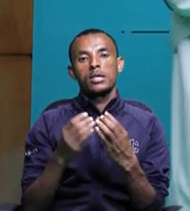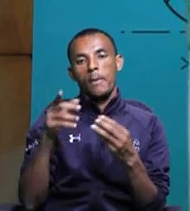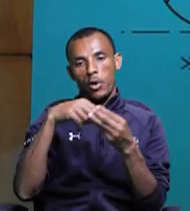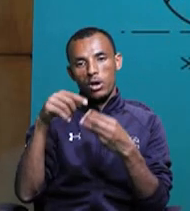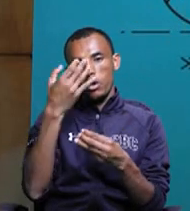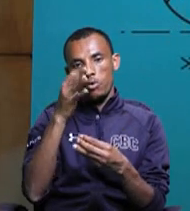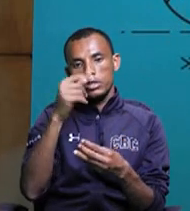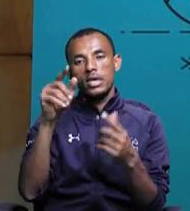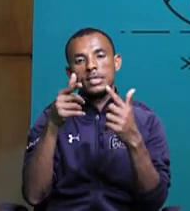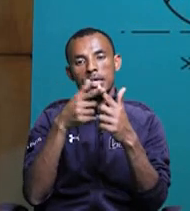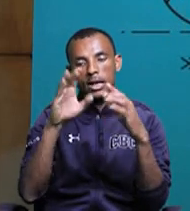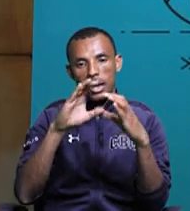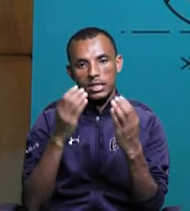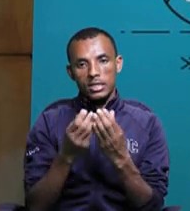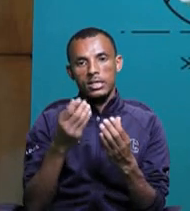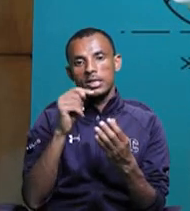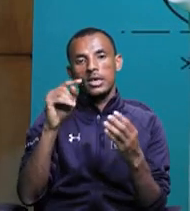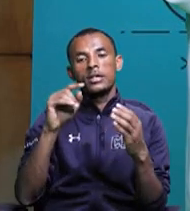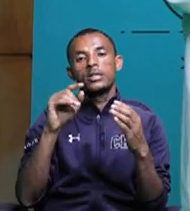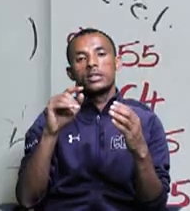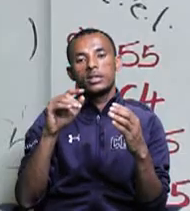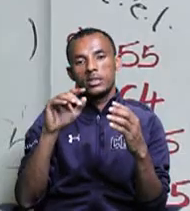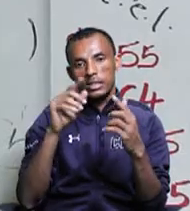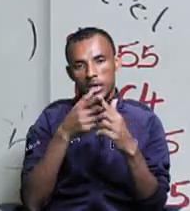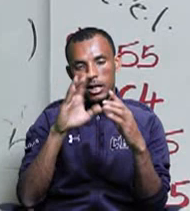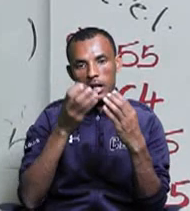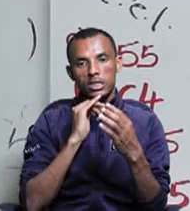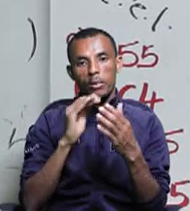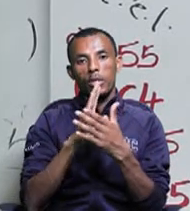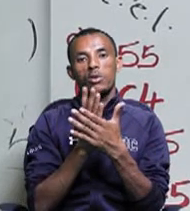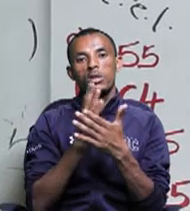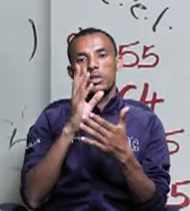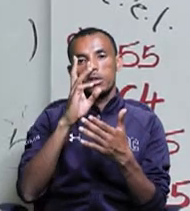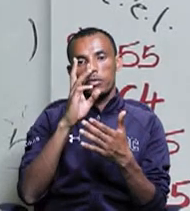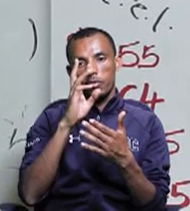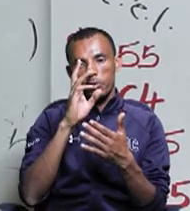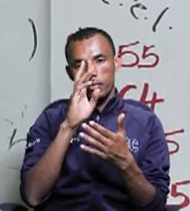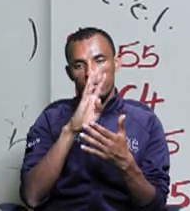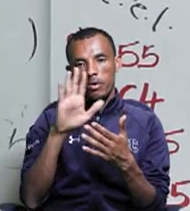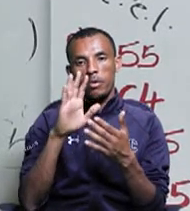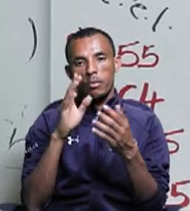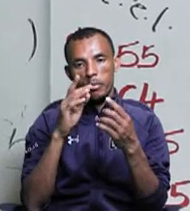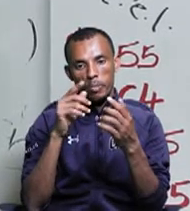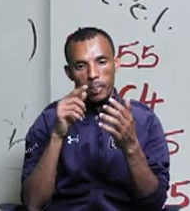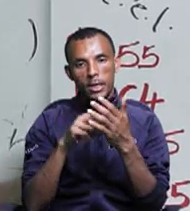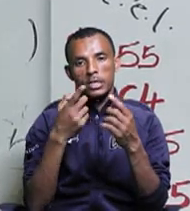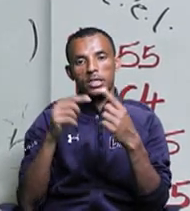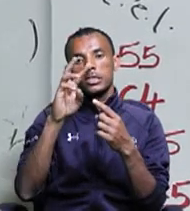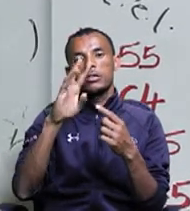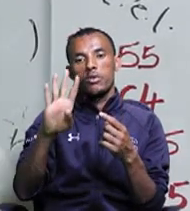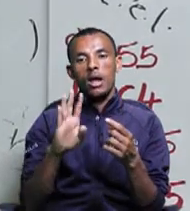second class. Since the second class is between 55 and 64, when I subtract 0.5 from